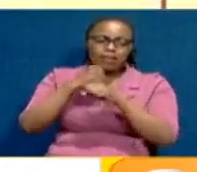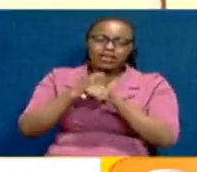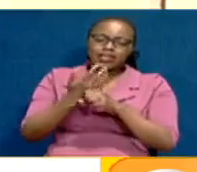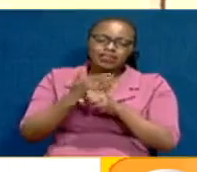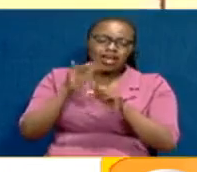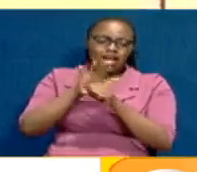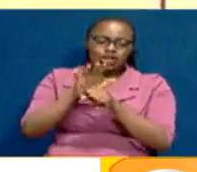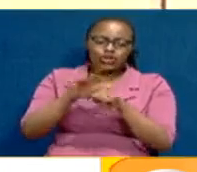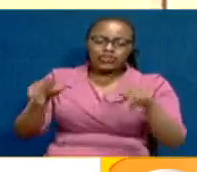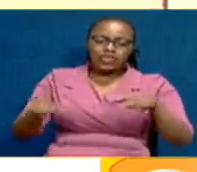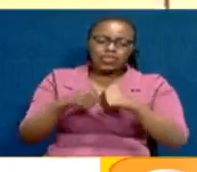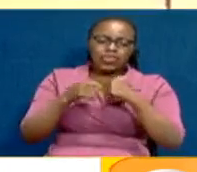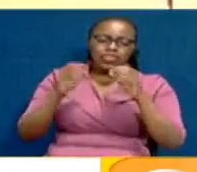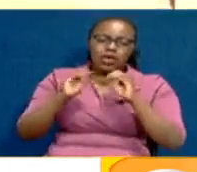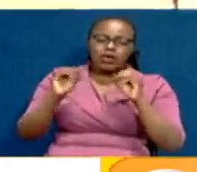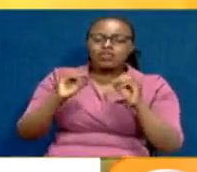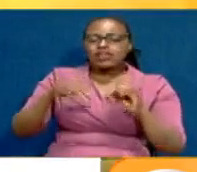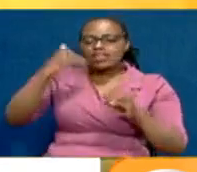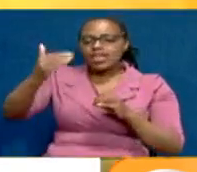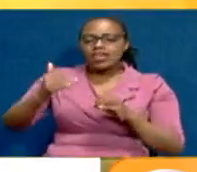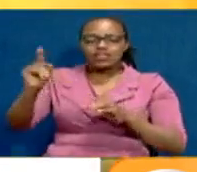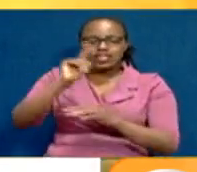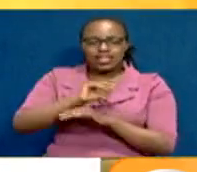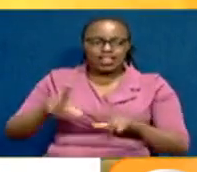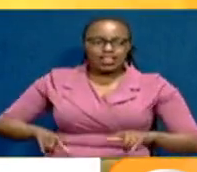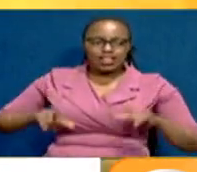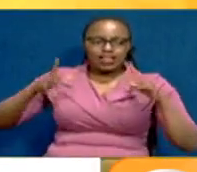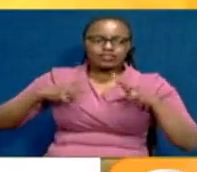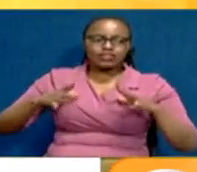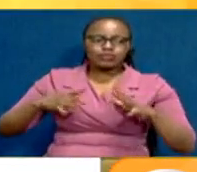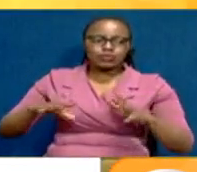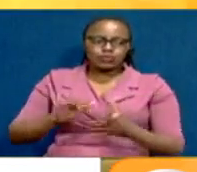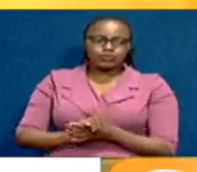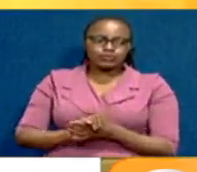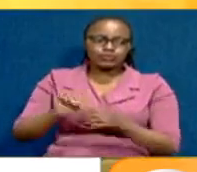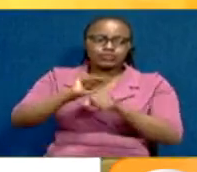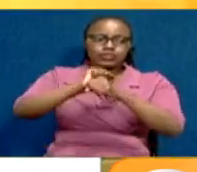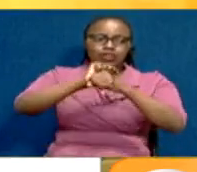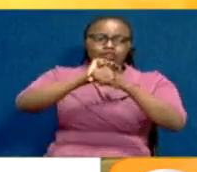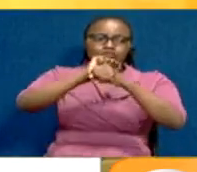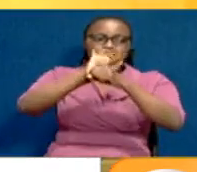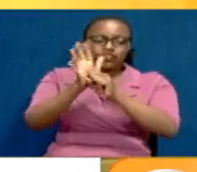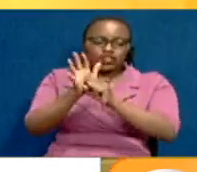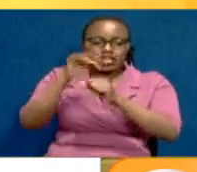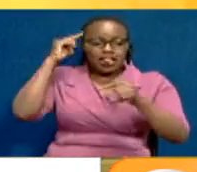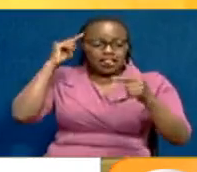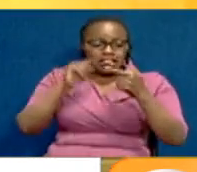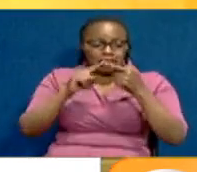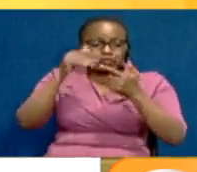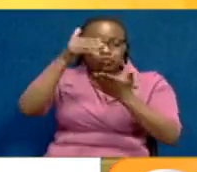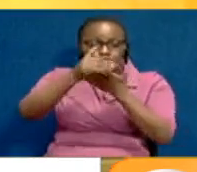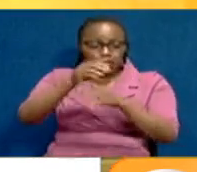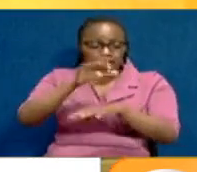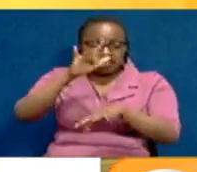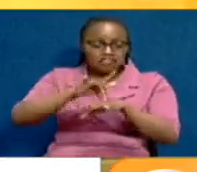significant disruption in the daily lives of people. COVID-19 vaccines were not meant to stop